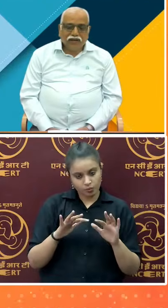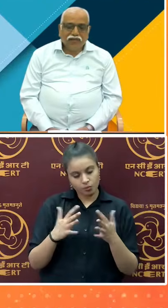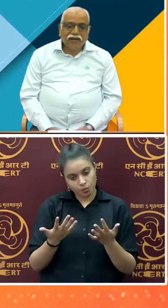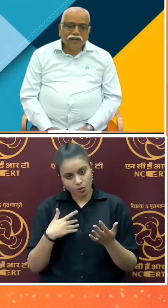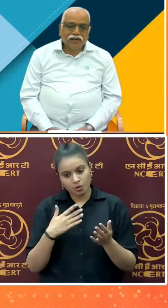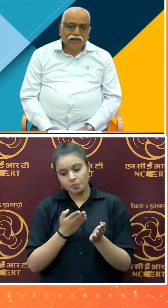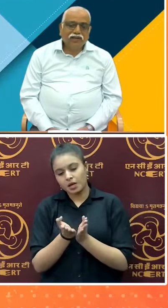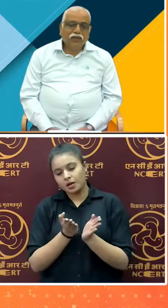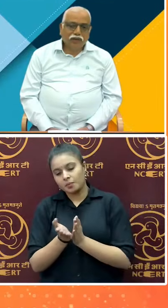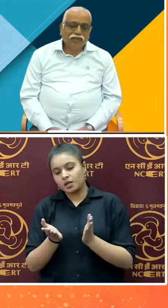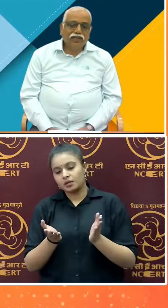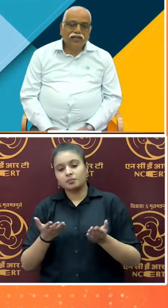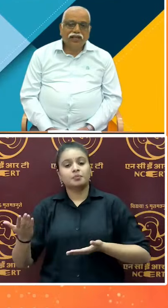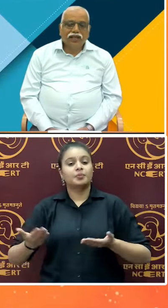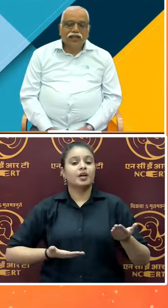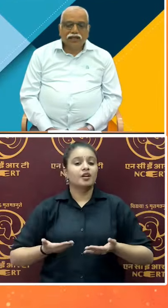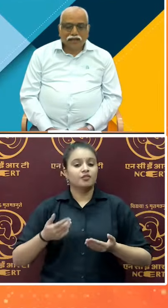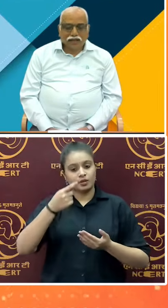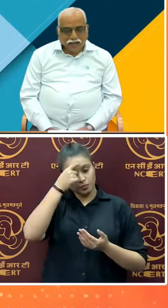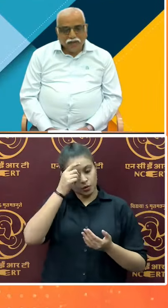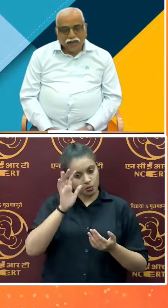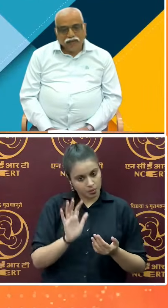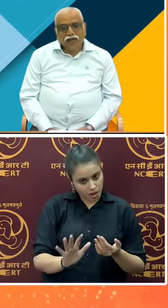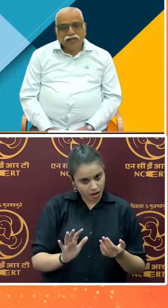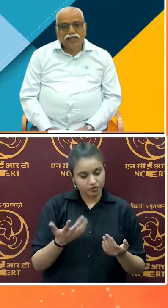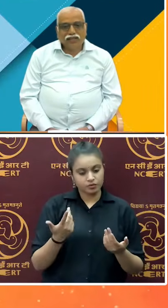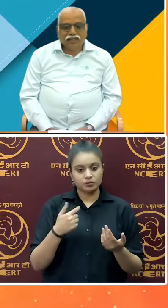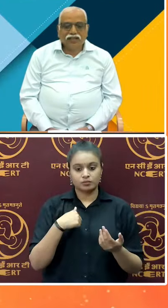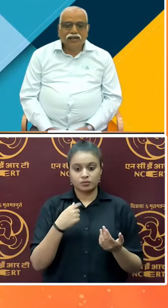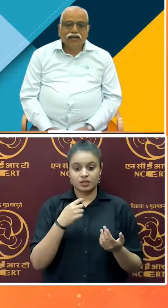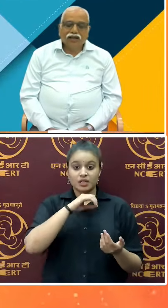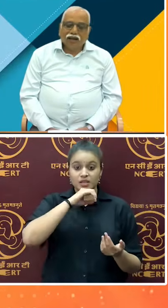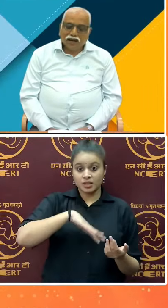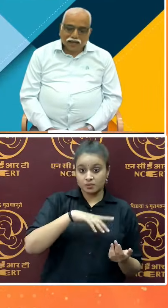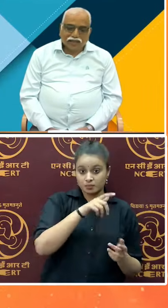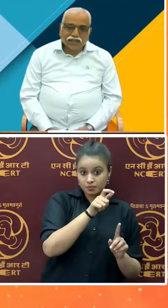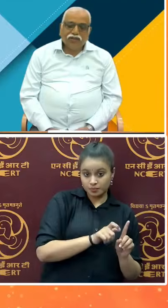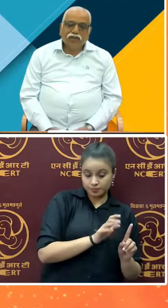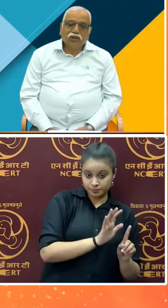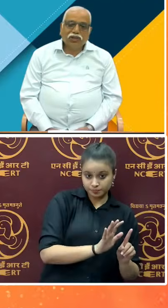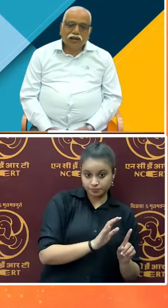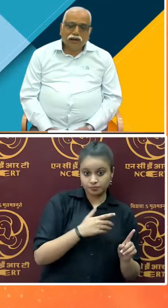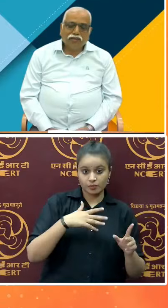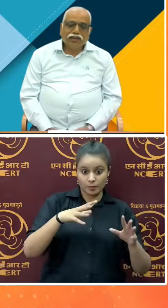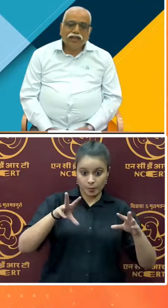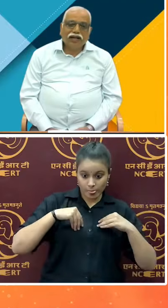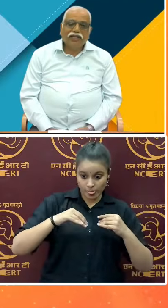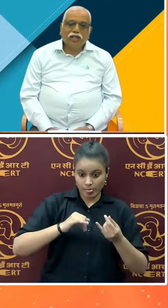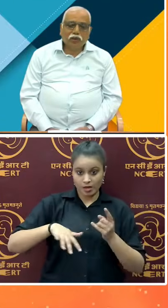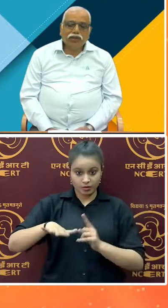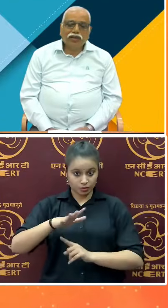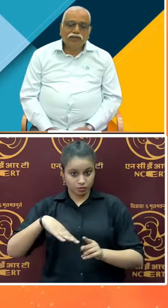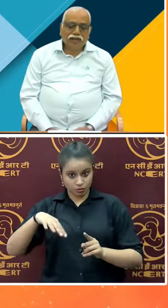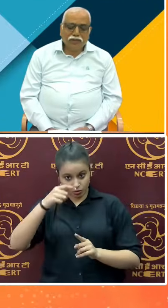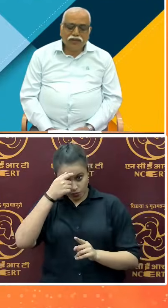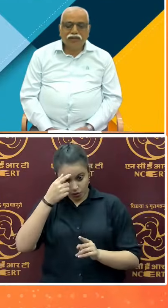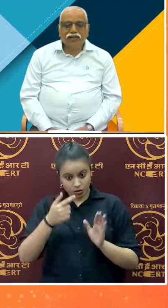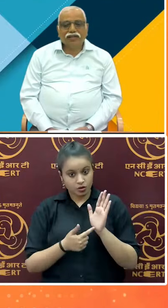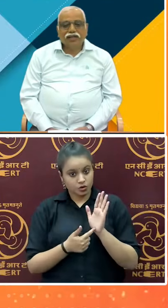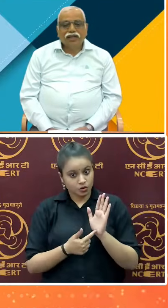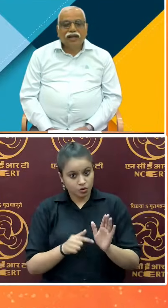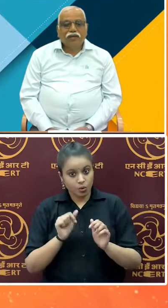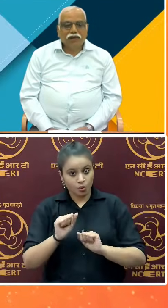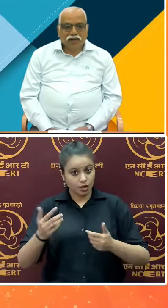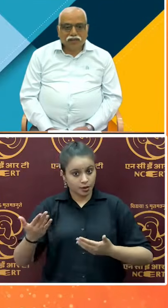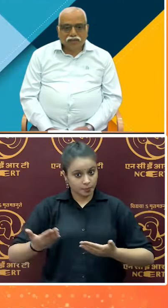of behavioral disorders where we see that adolescents doesn't accept the social norms, and they show the deviant